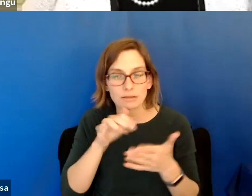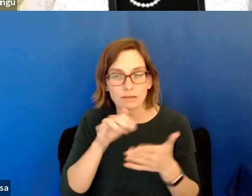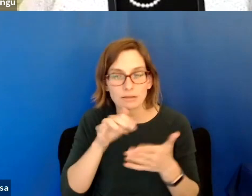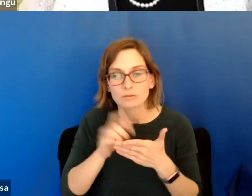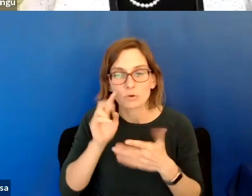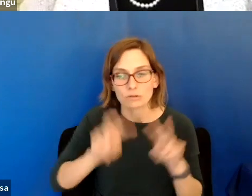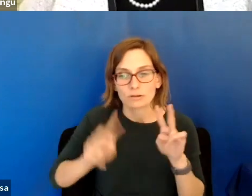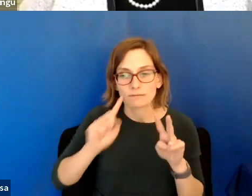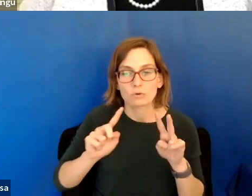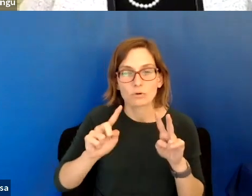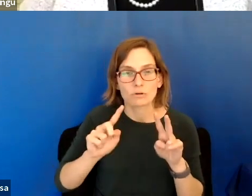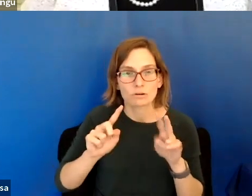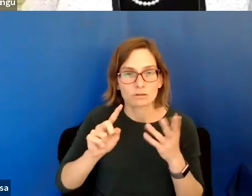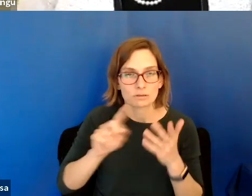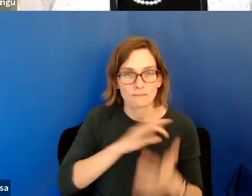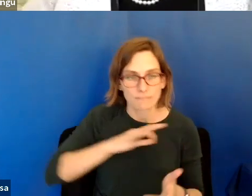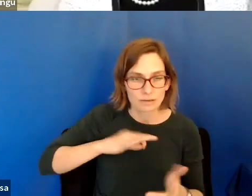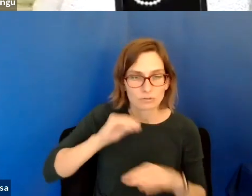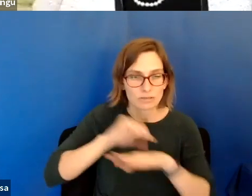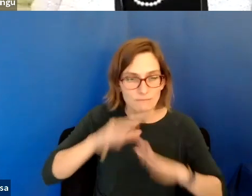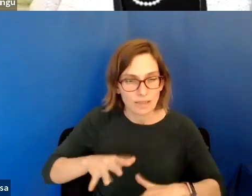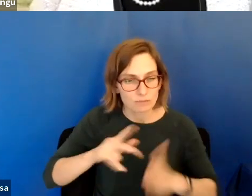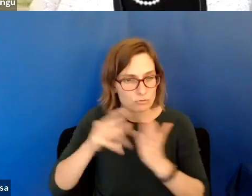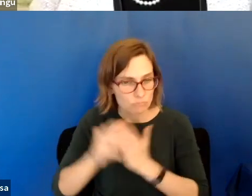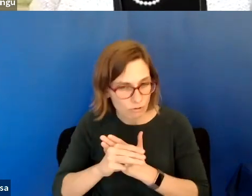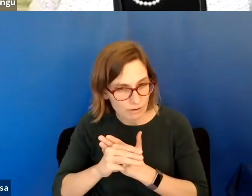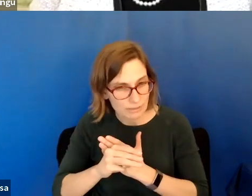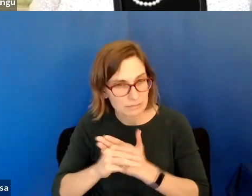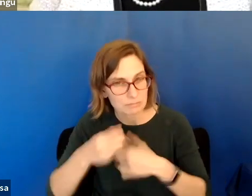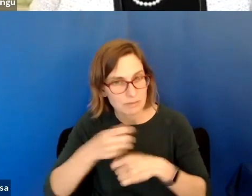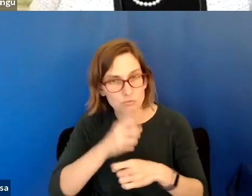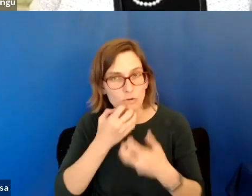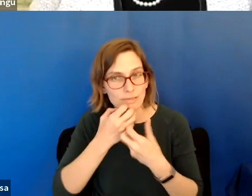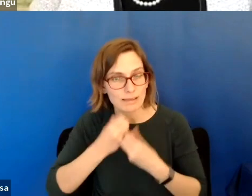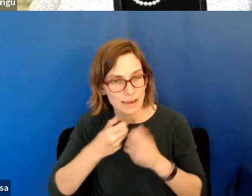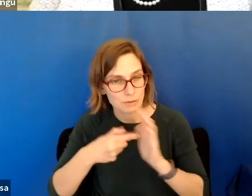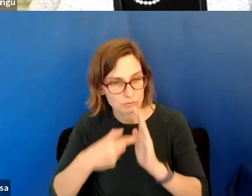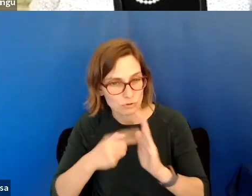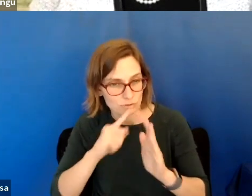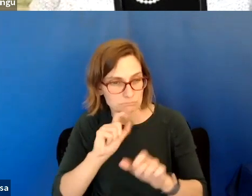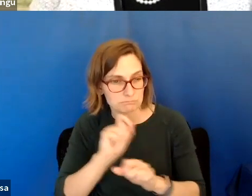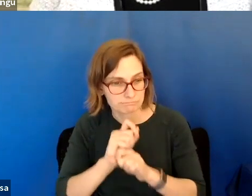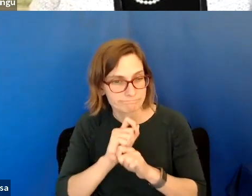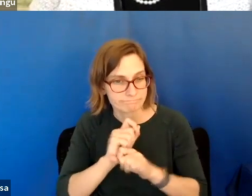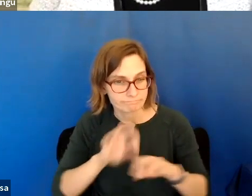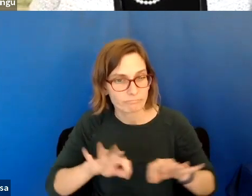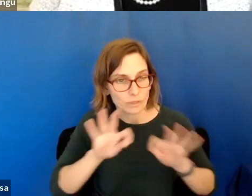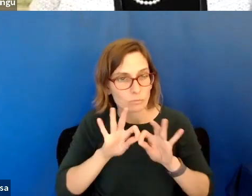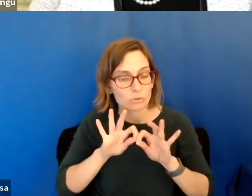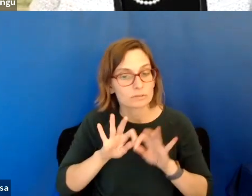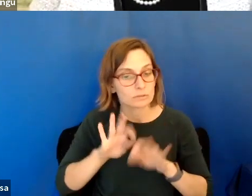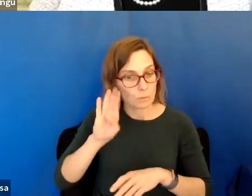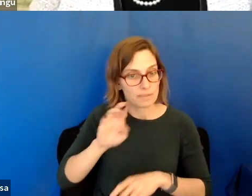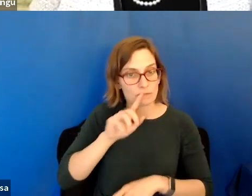they're looking for programs, making sure that that care that is being shown is actually authentic is important. So be real, stop